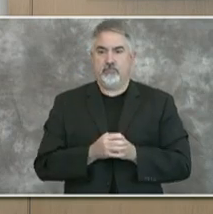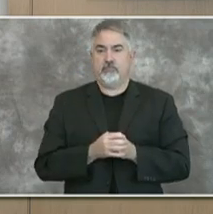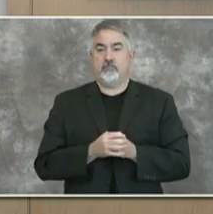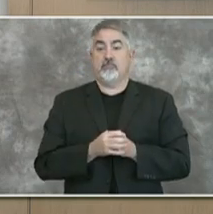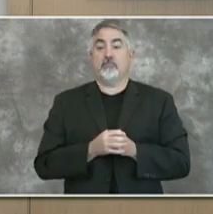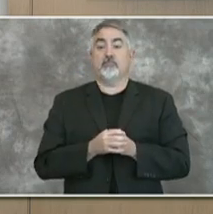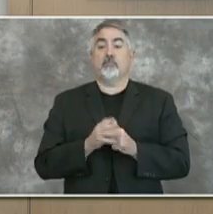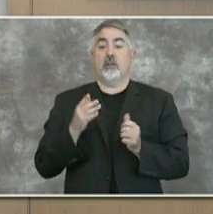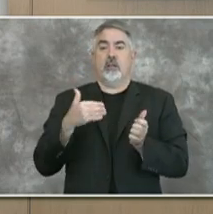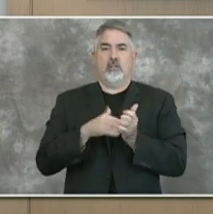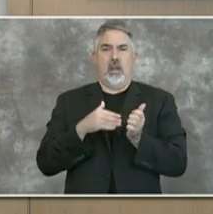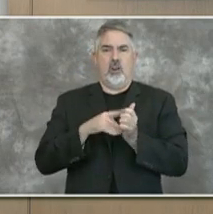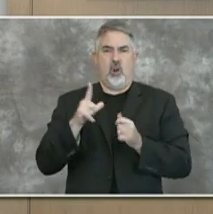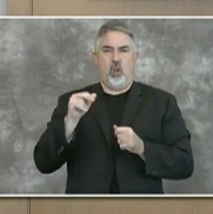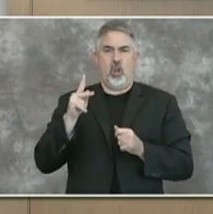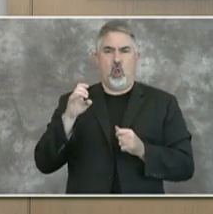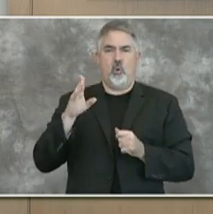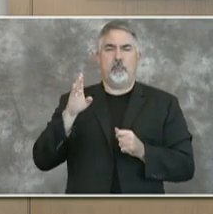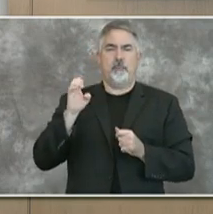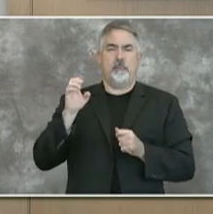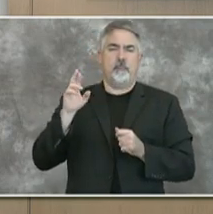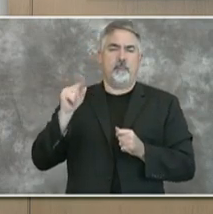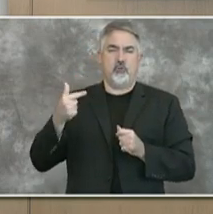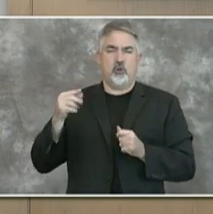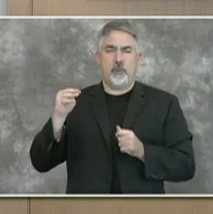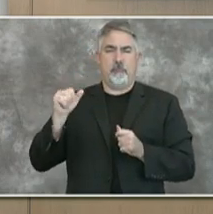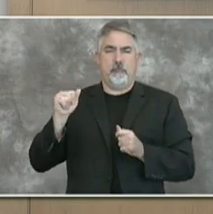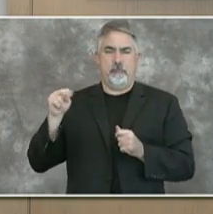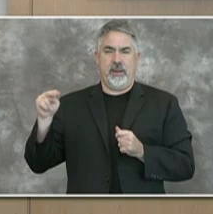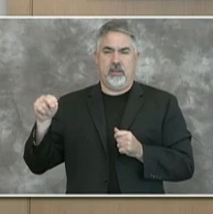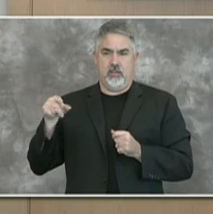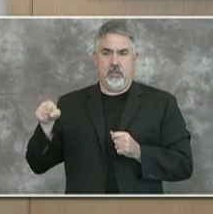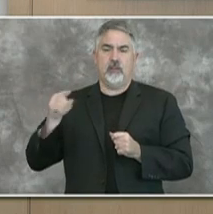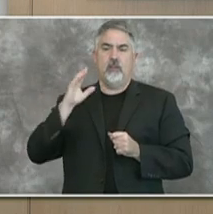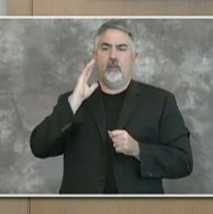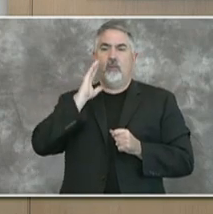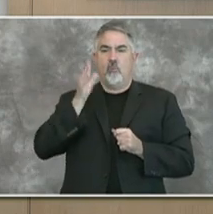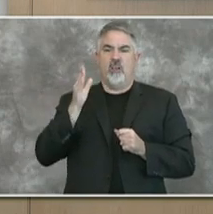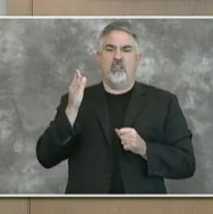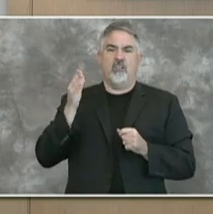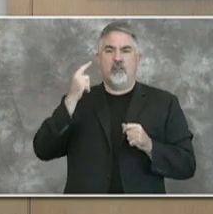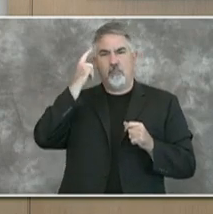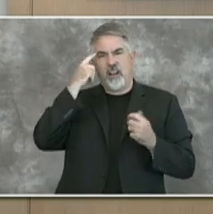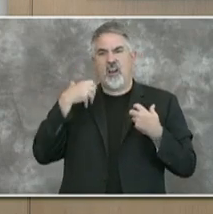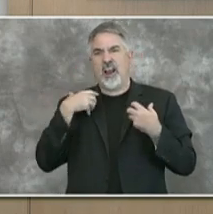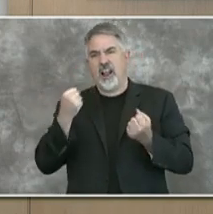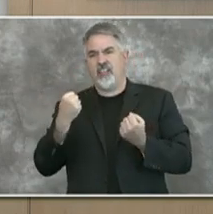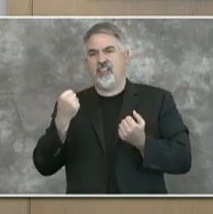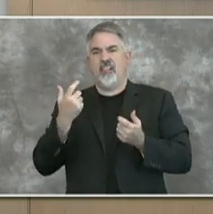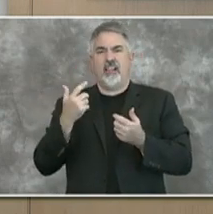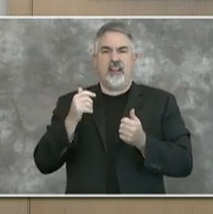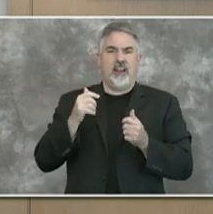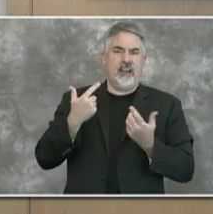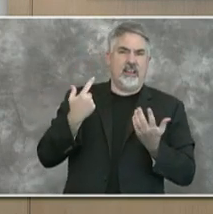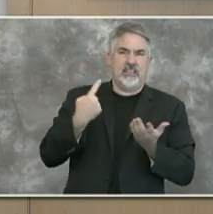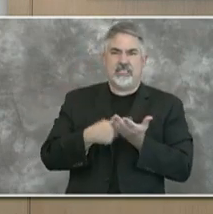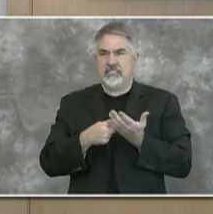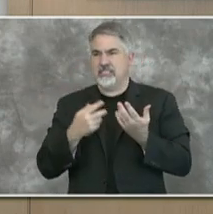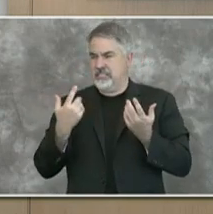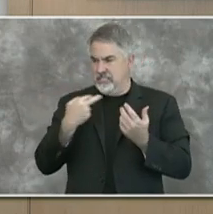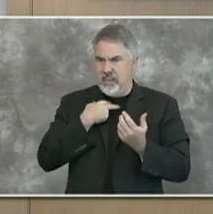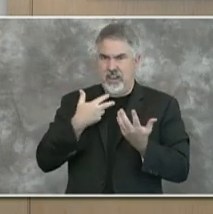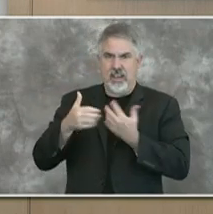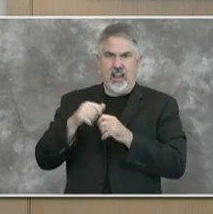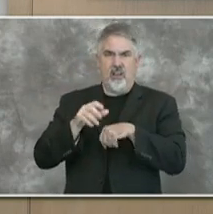is the Director of Behavioral Services, who will talk to us about mental health and how to avoid other pitfalls. We'll start with